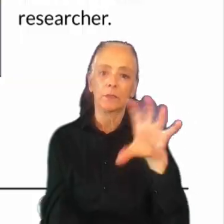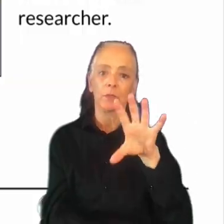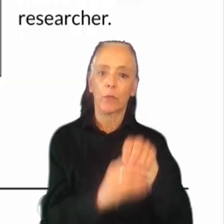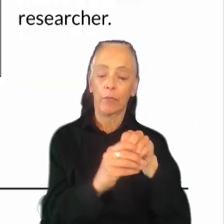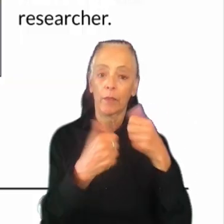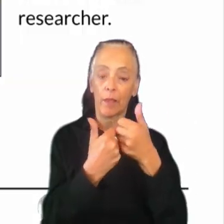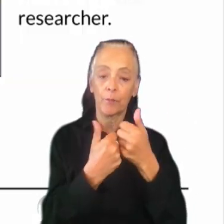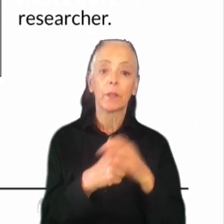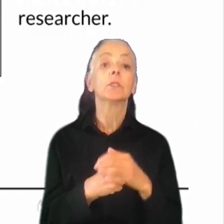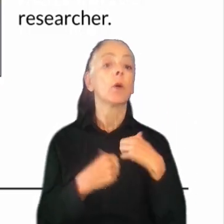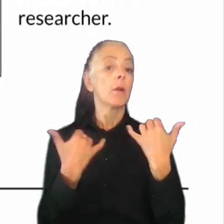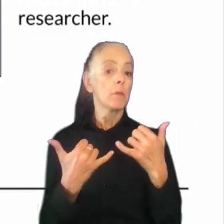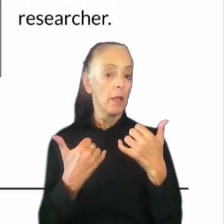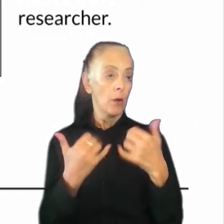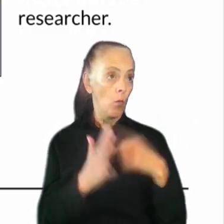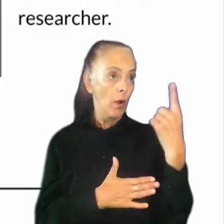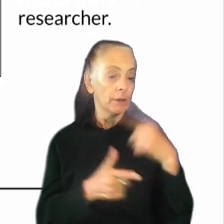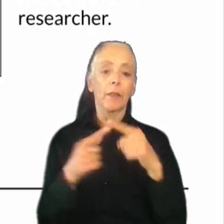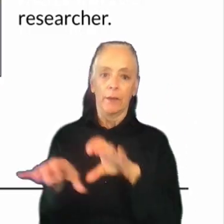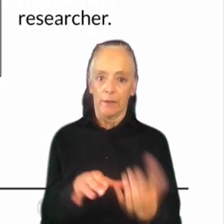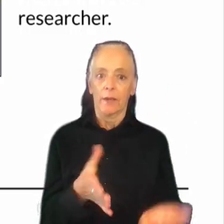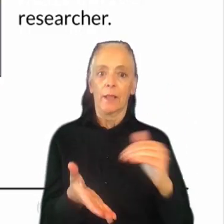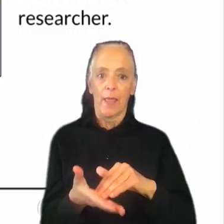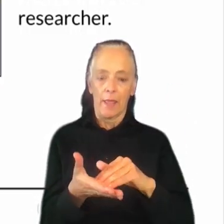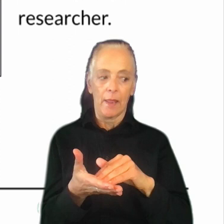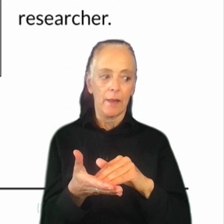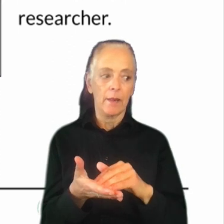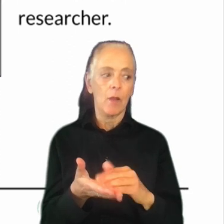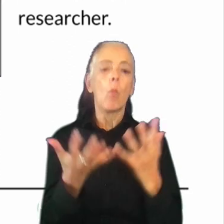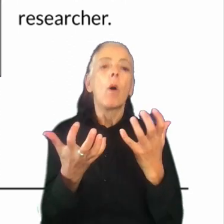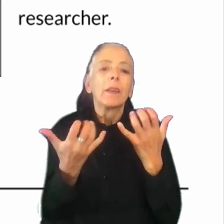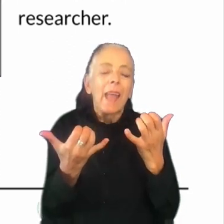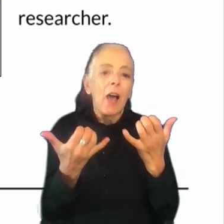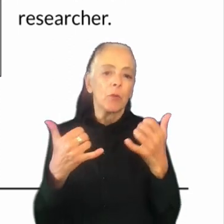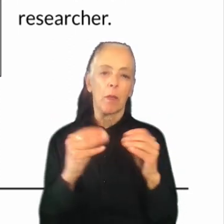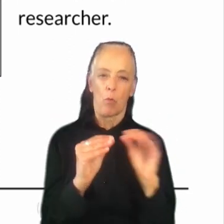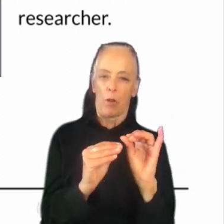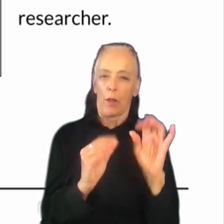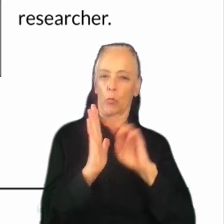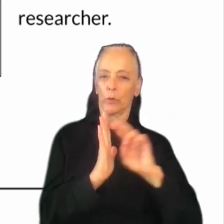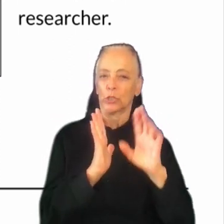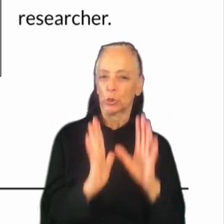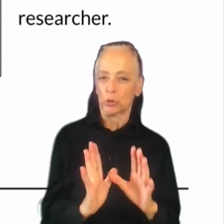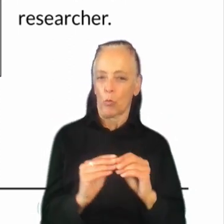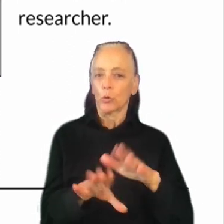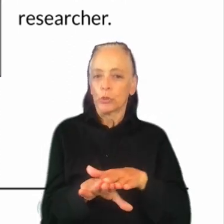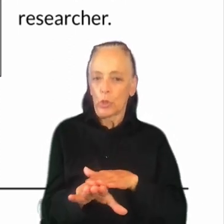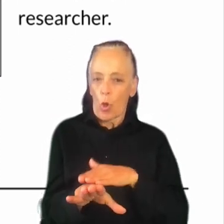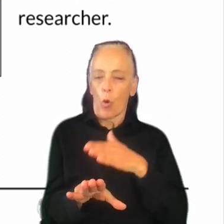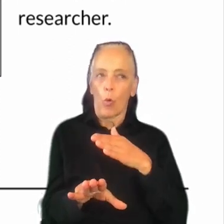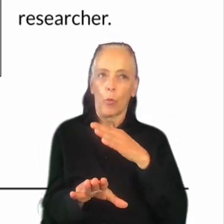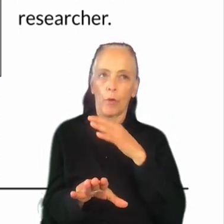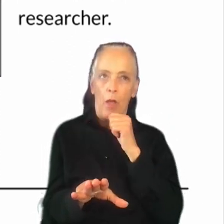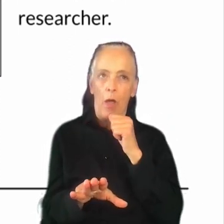having played through the game once i then did it again this time i want to play more as a researcher so taking it a lot slower not going for that